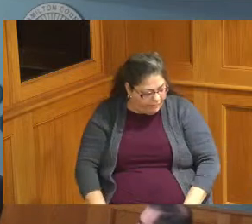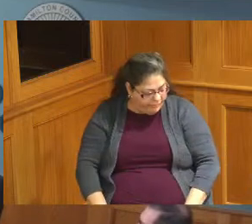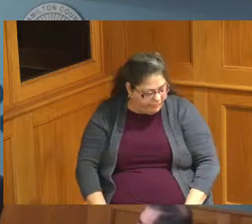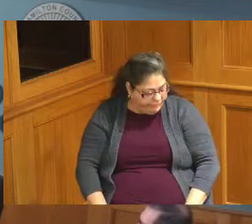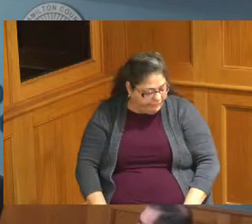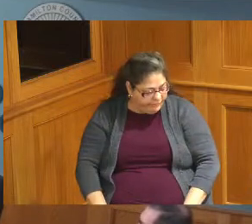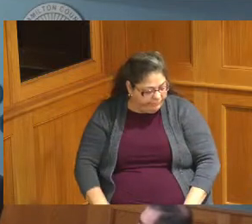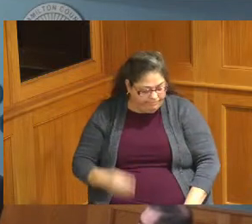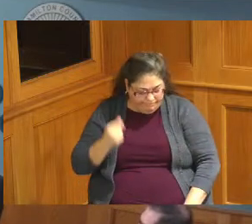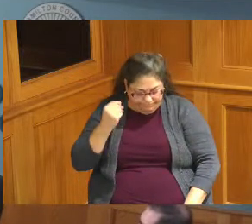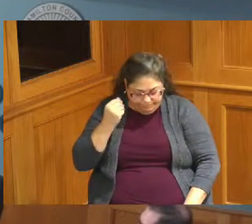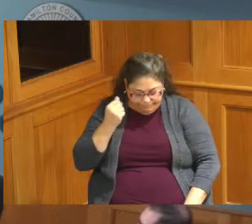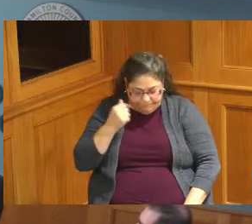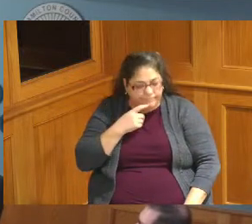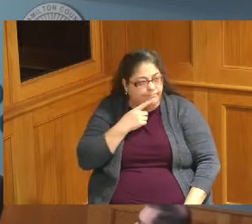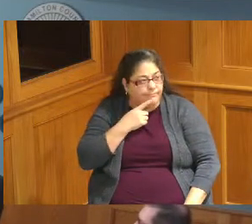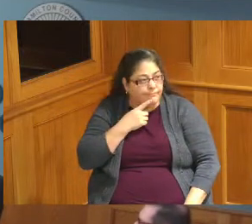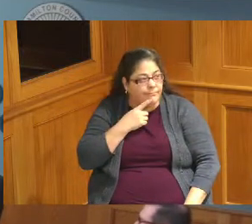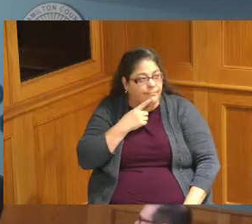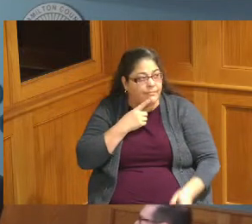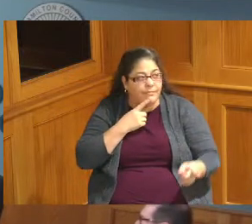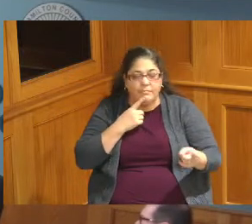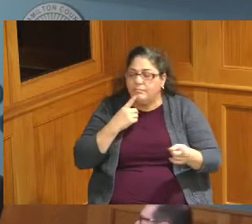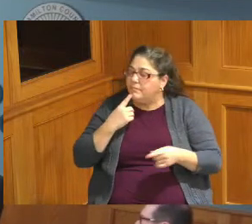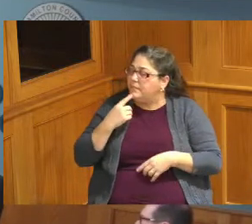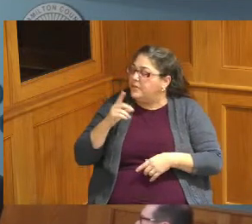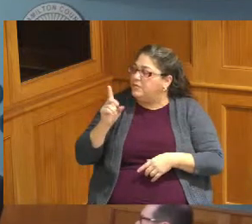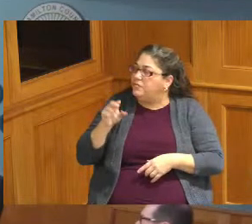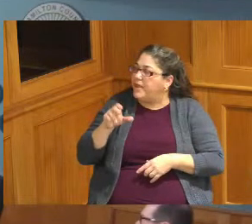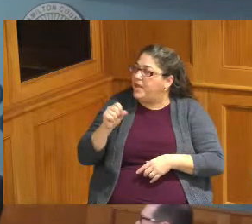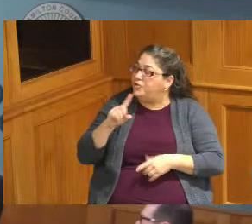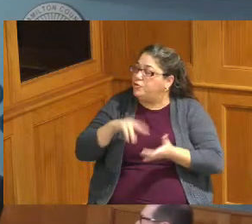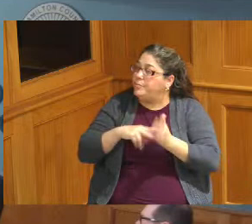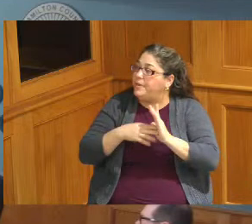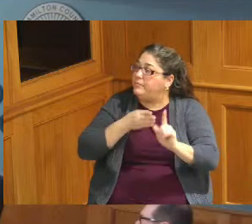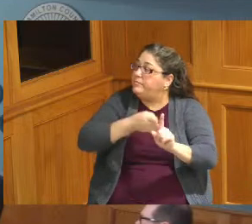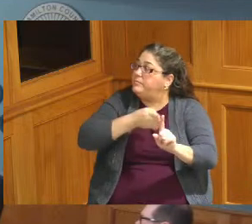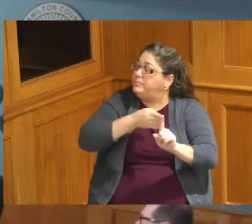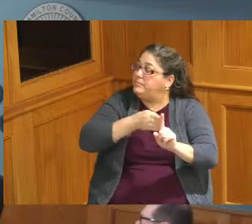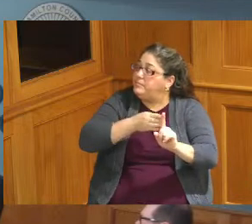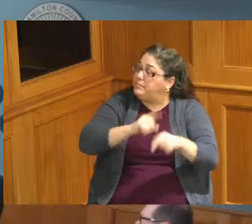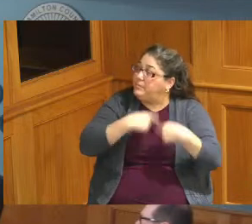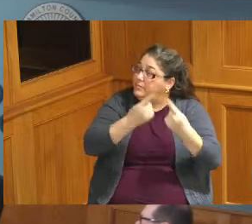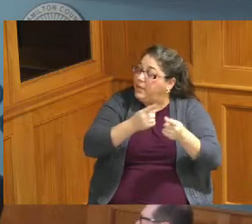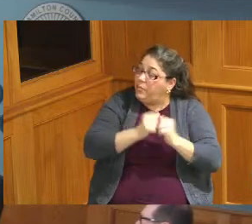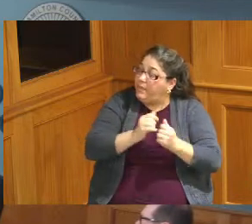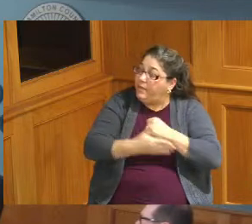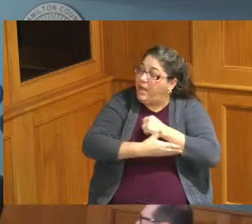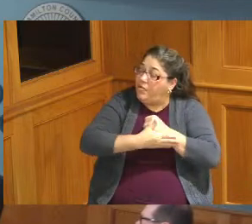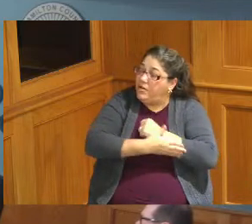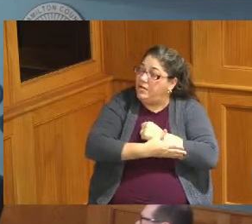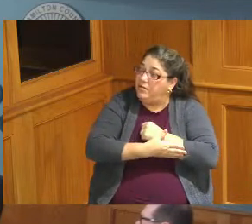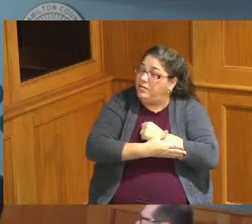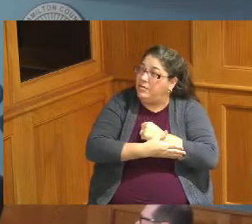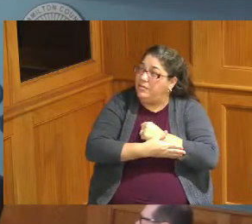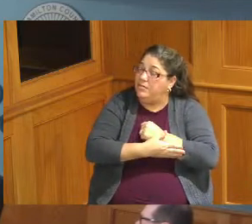is escaping me now. When we have a contractor that we always deal with, that's under the county. Right.